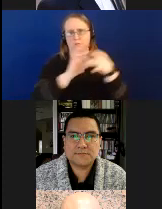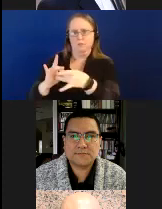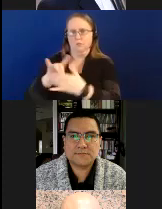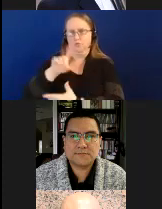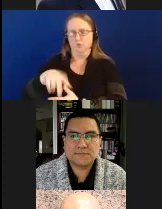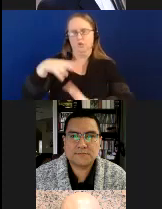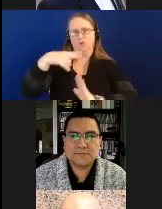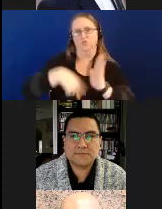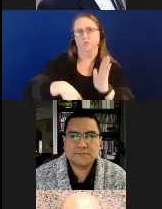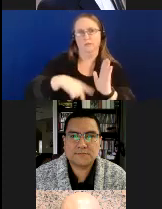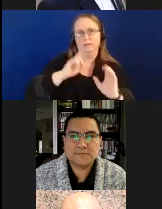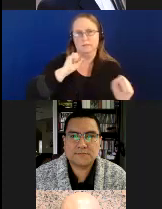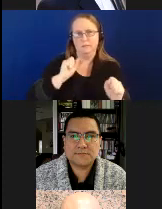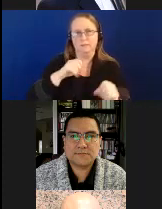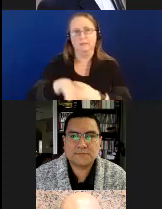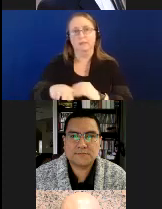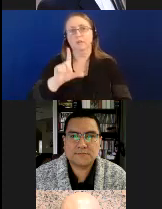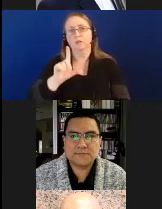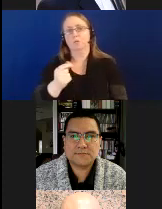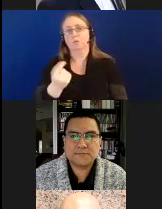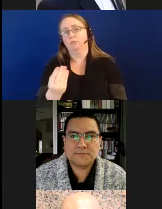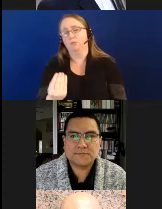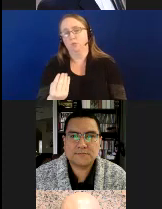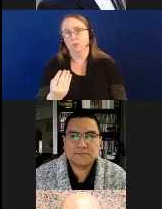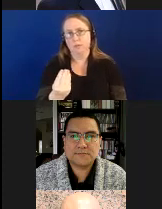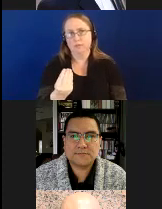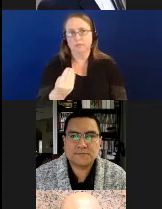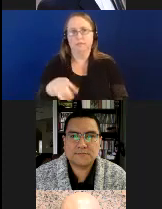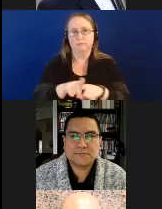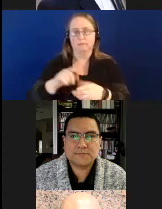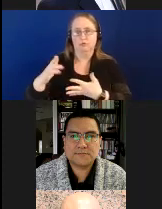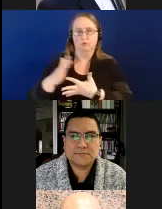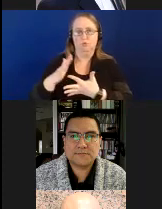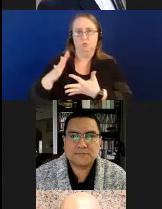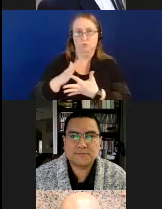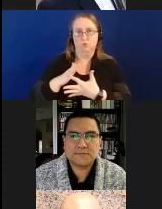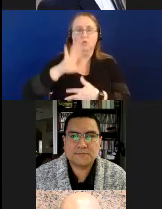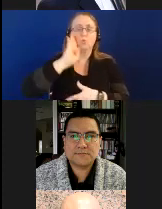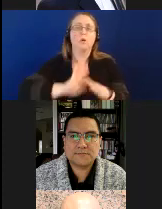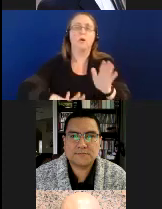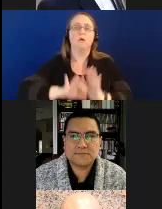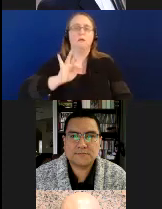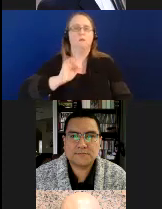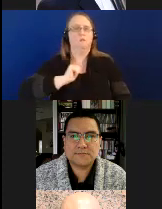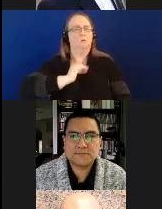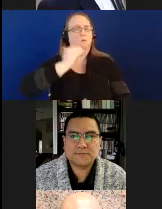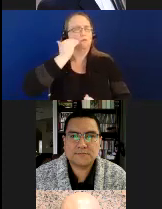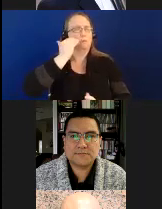aloud. In 2014, as a junior, Brown found herself in familiar